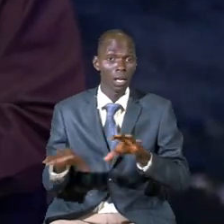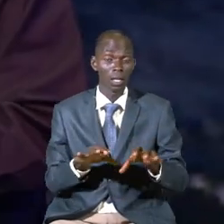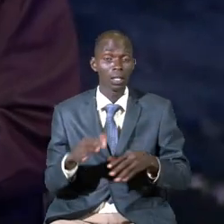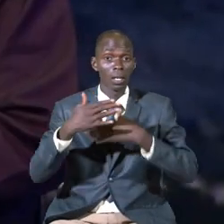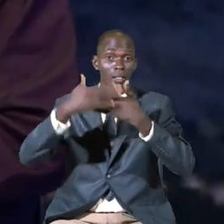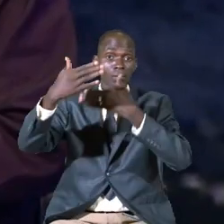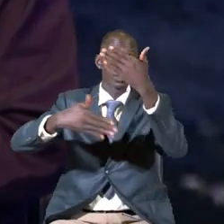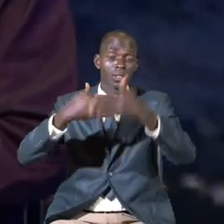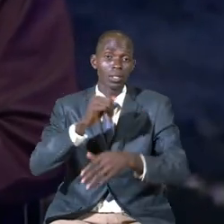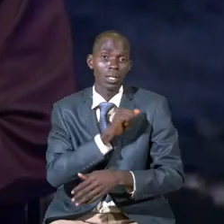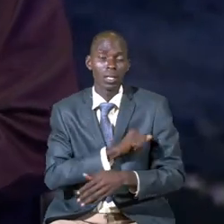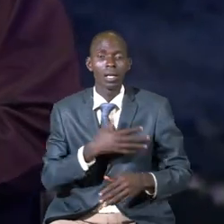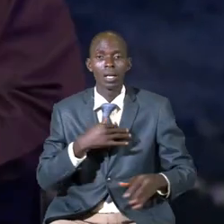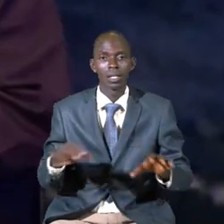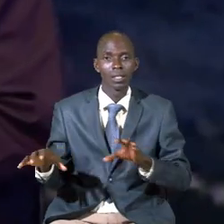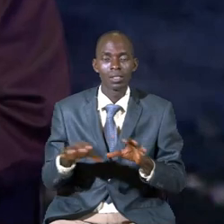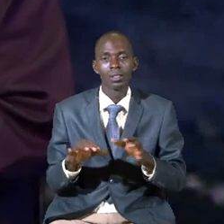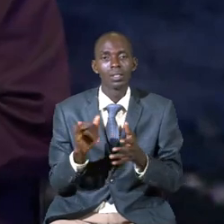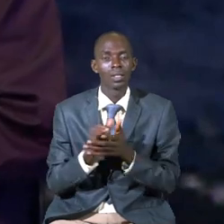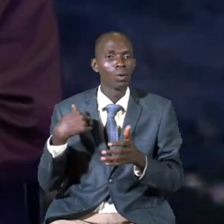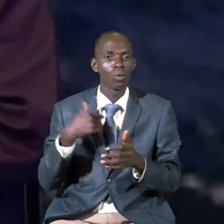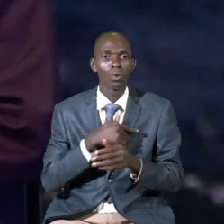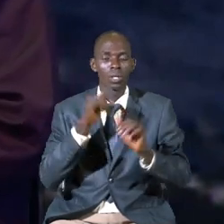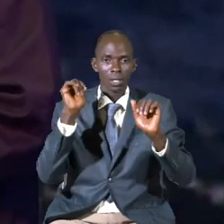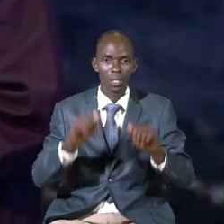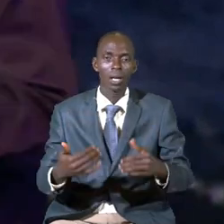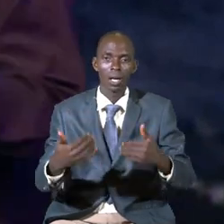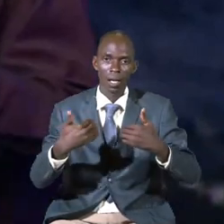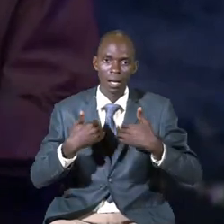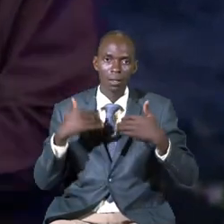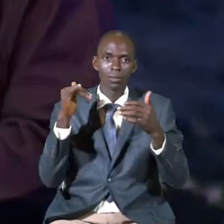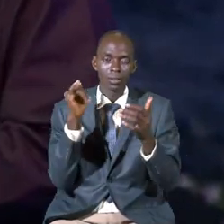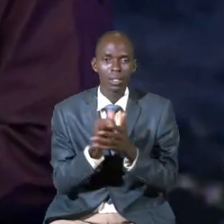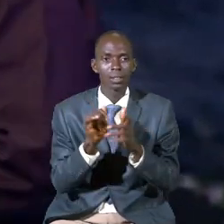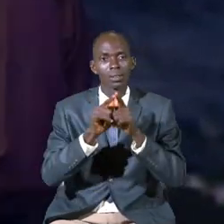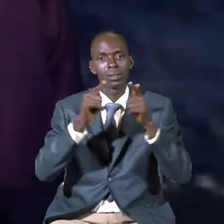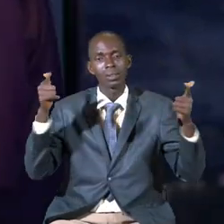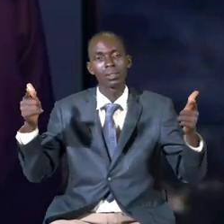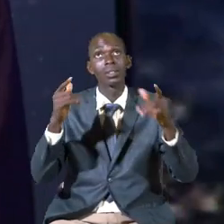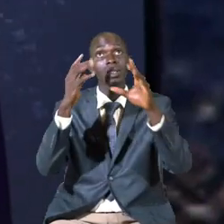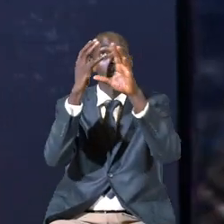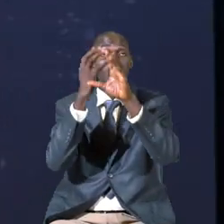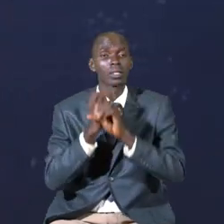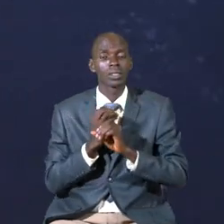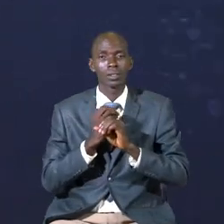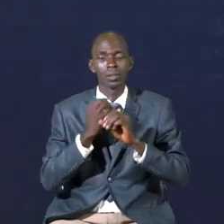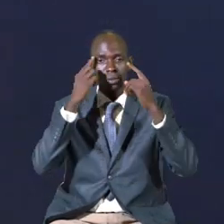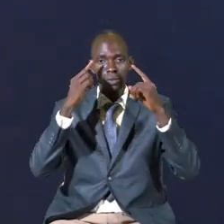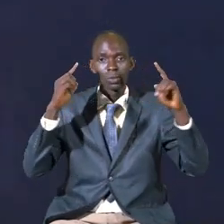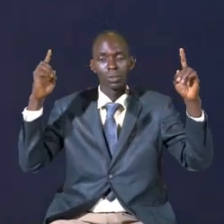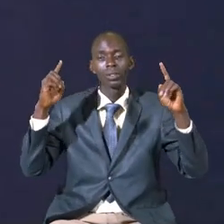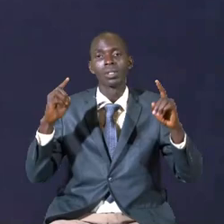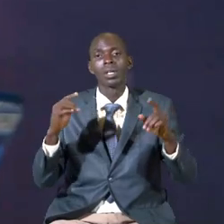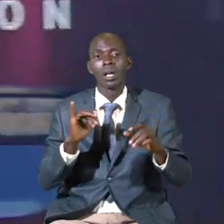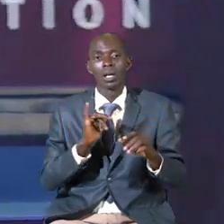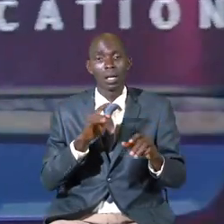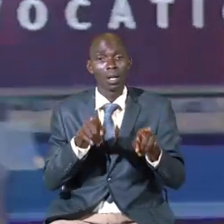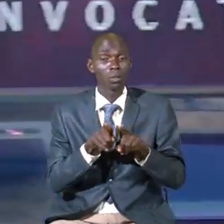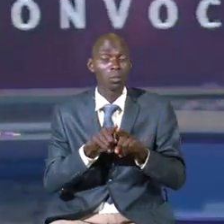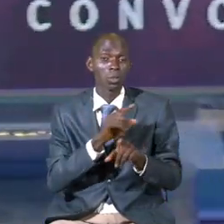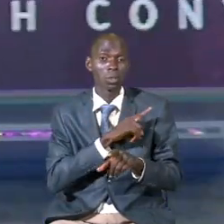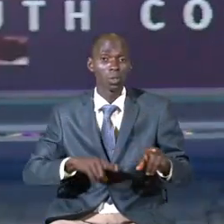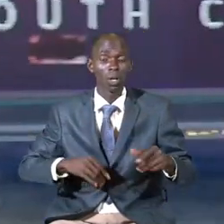have that ascending achievement and the lord has also reminded us will